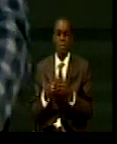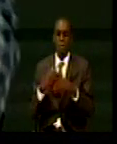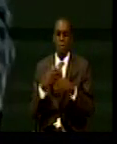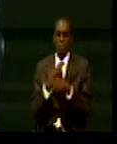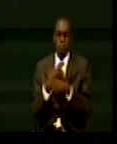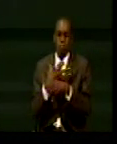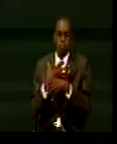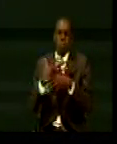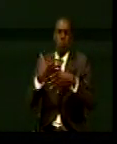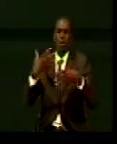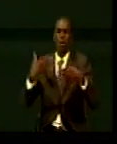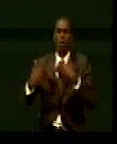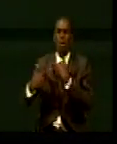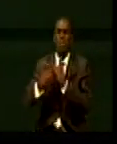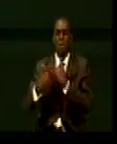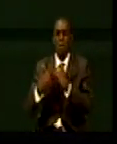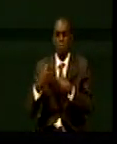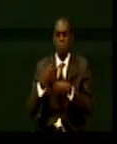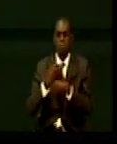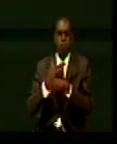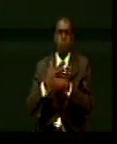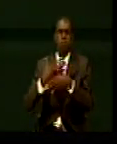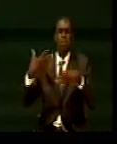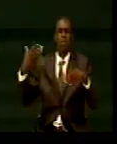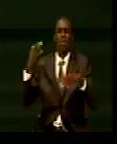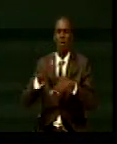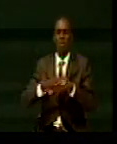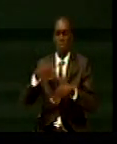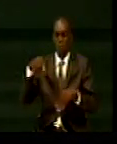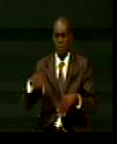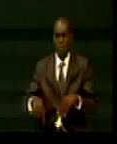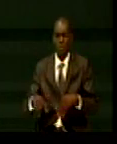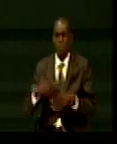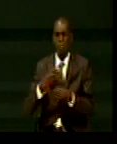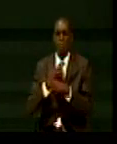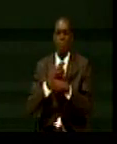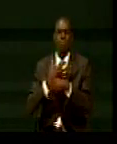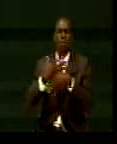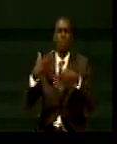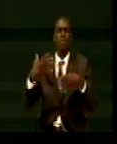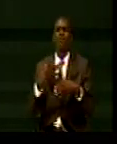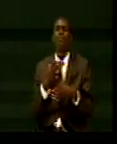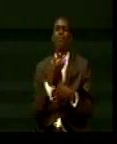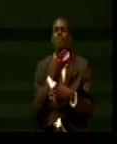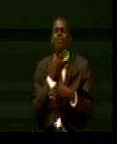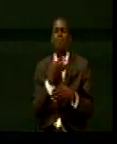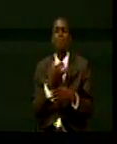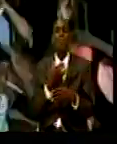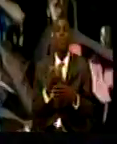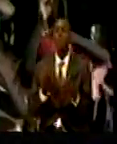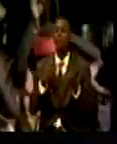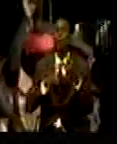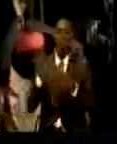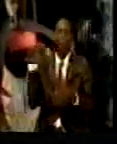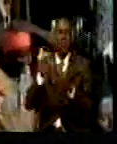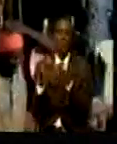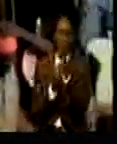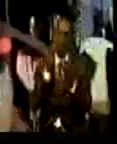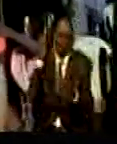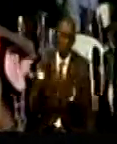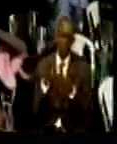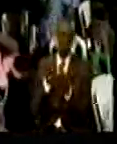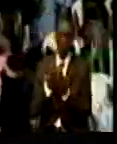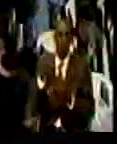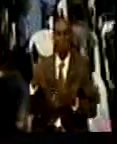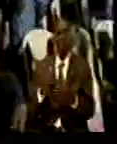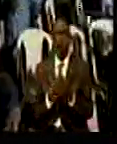hunchback and swelling elephantiasis, swelling goiter, come out in Jesus' name. And